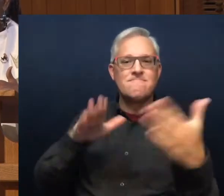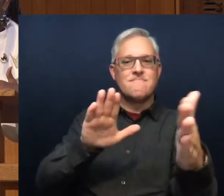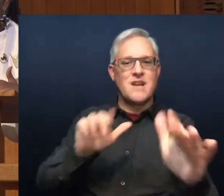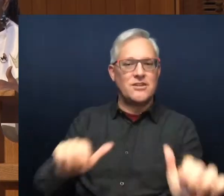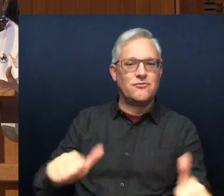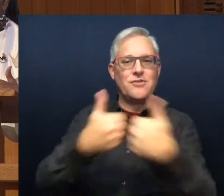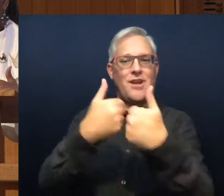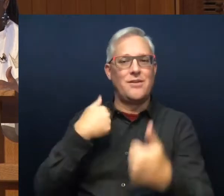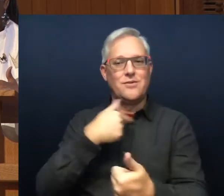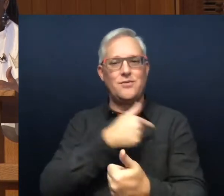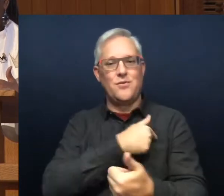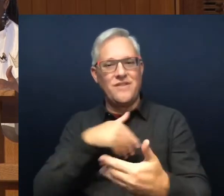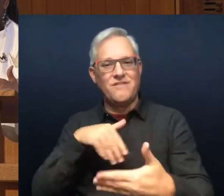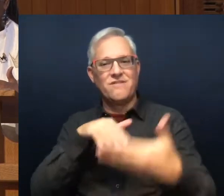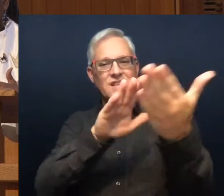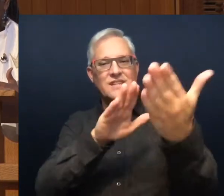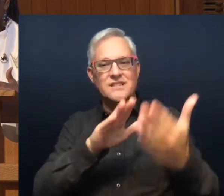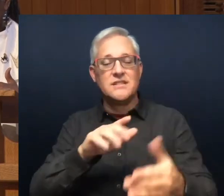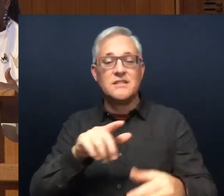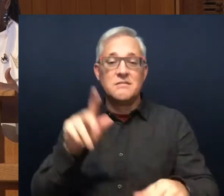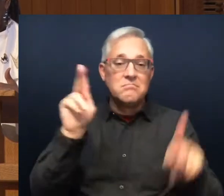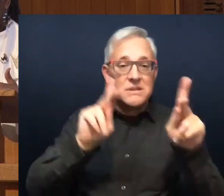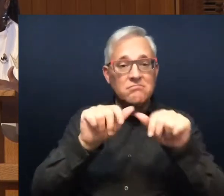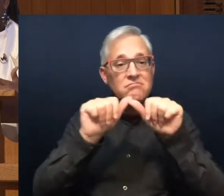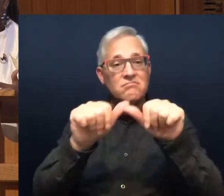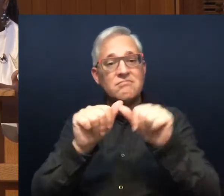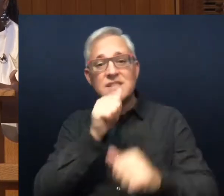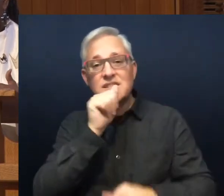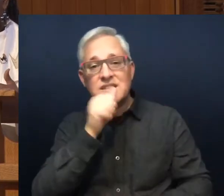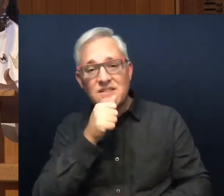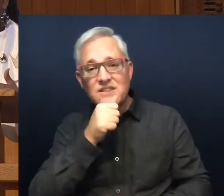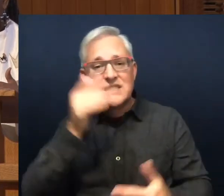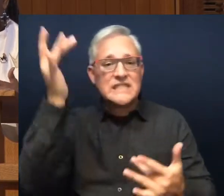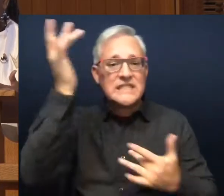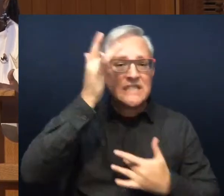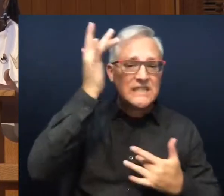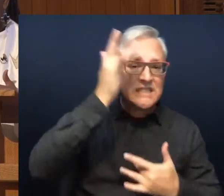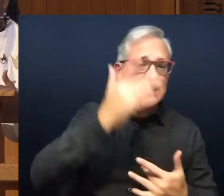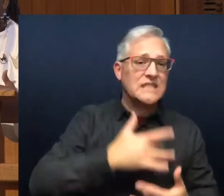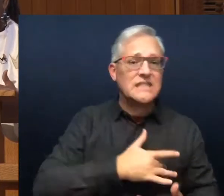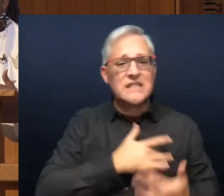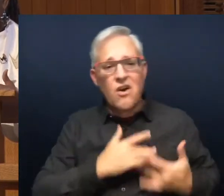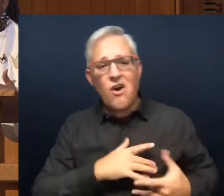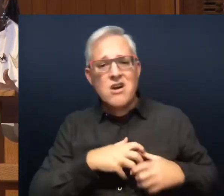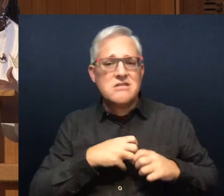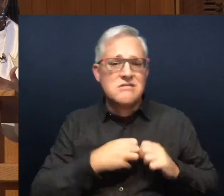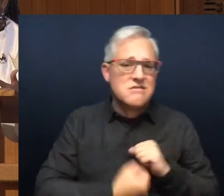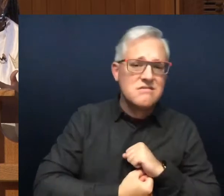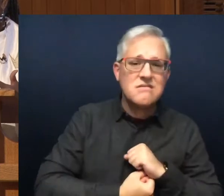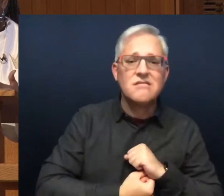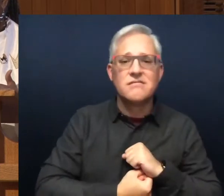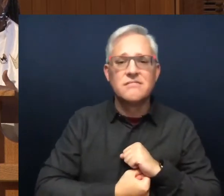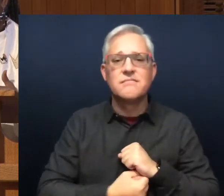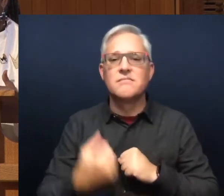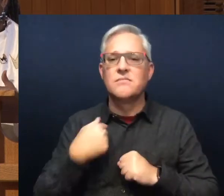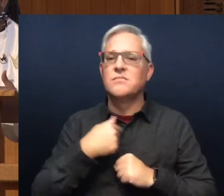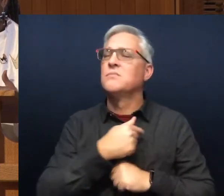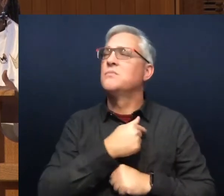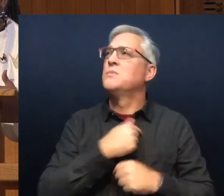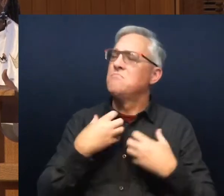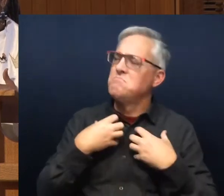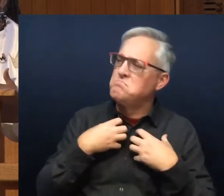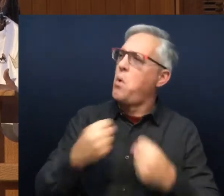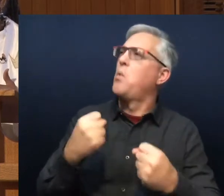the challenges we face as people continue to suffer from dis-ease and the heartache of